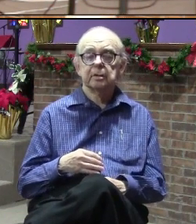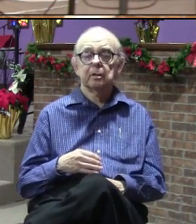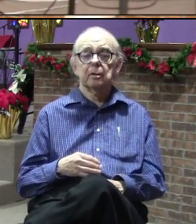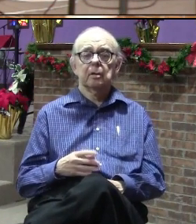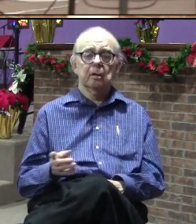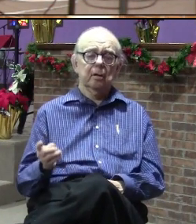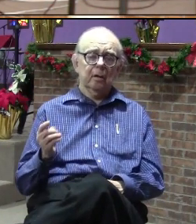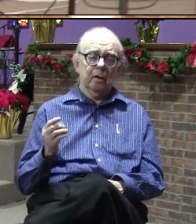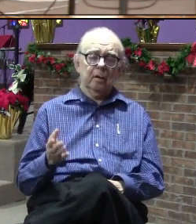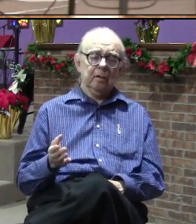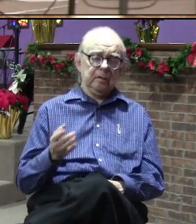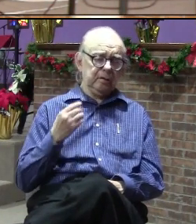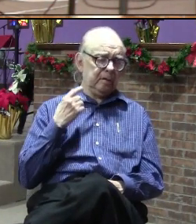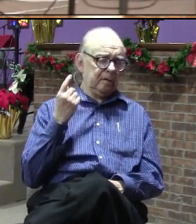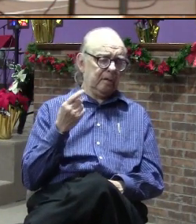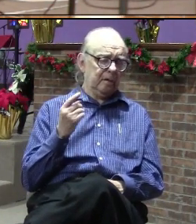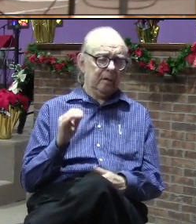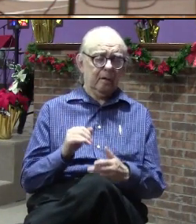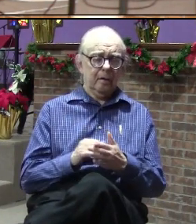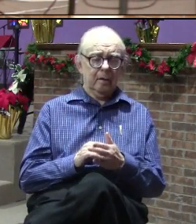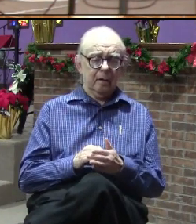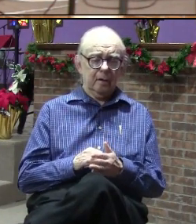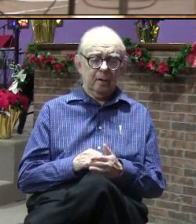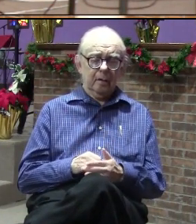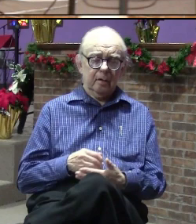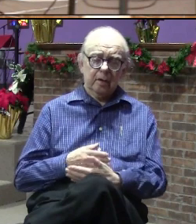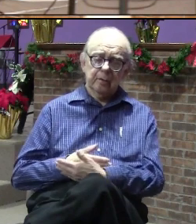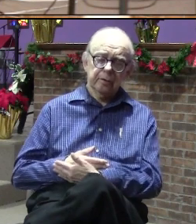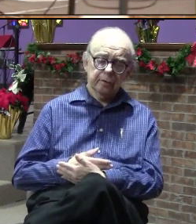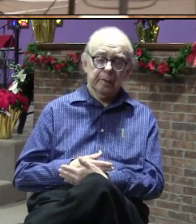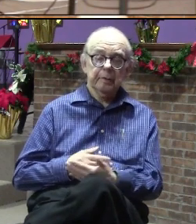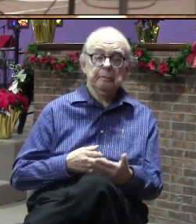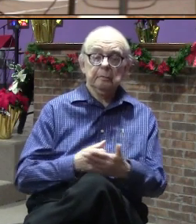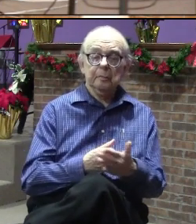And you just thought that was your baby kicking.